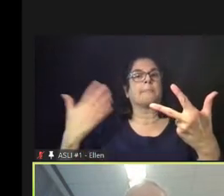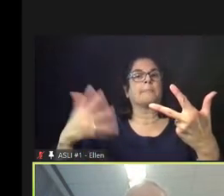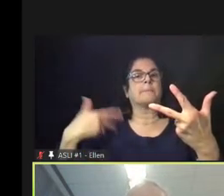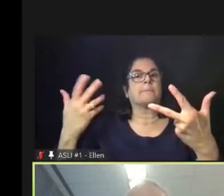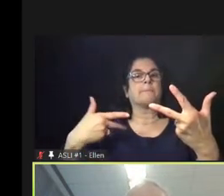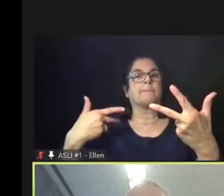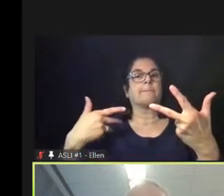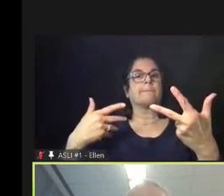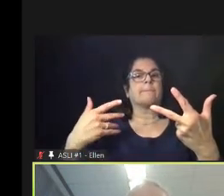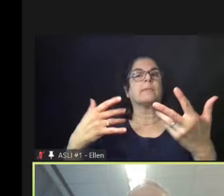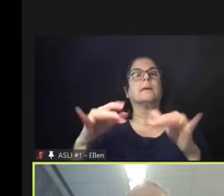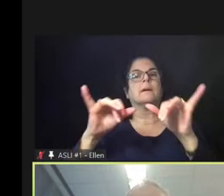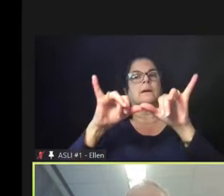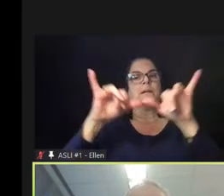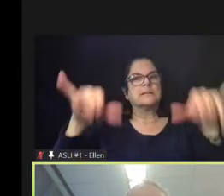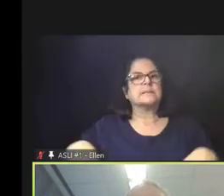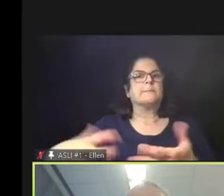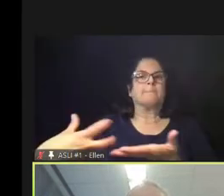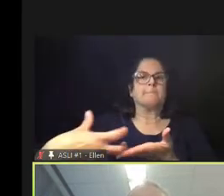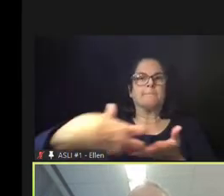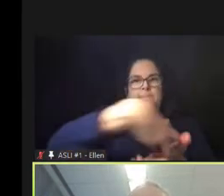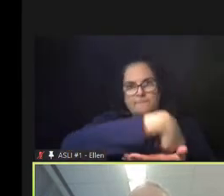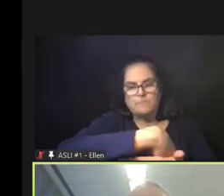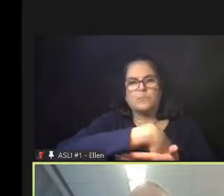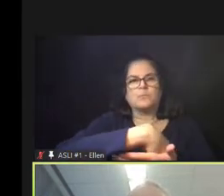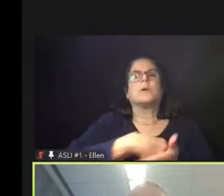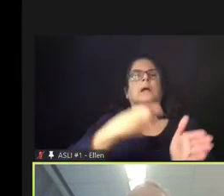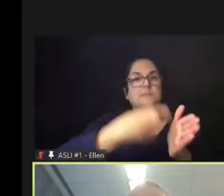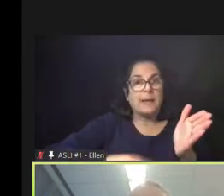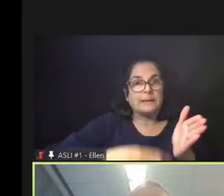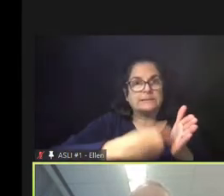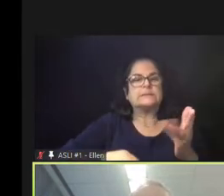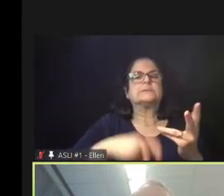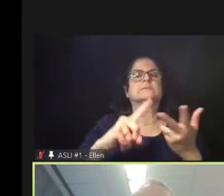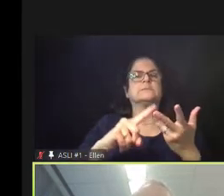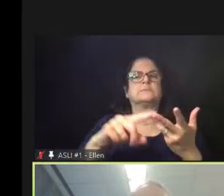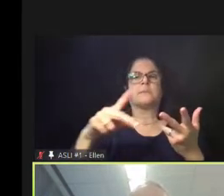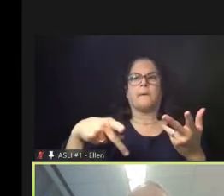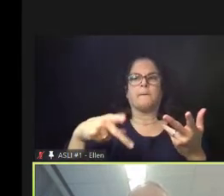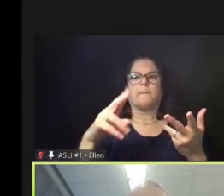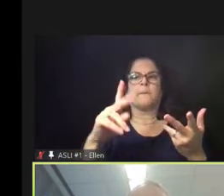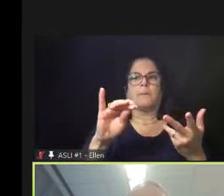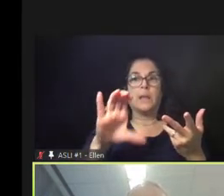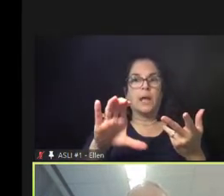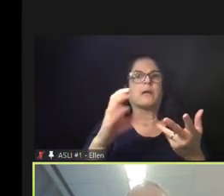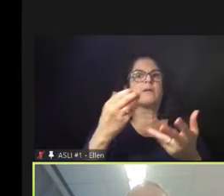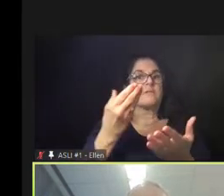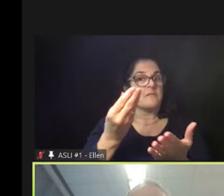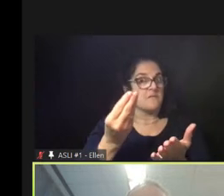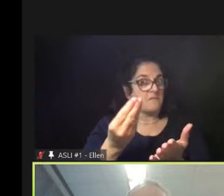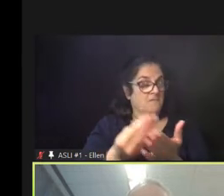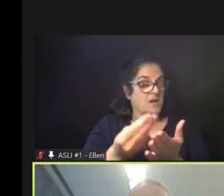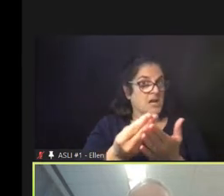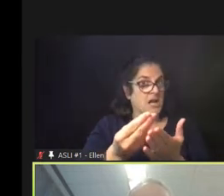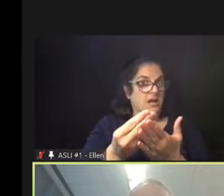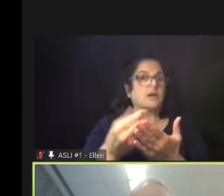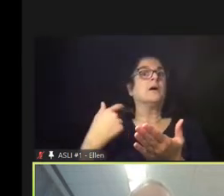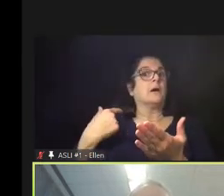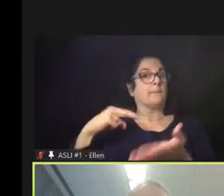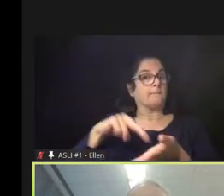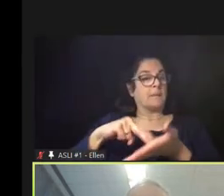the system generated revenues, our expenses, and our public funding have allowed us to draw down less in